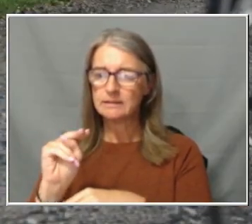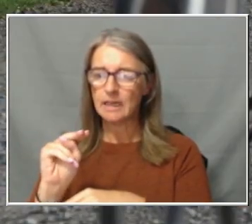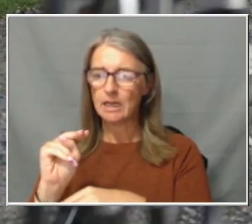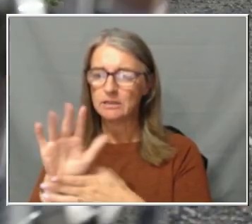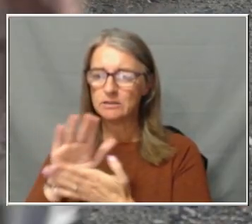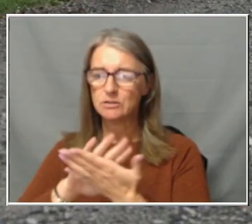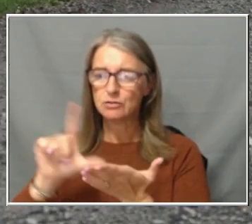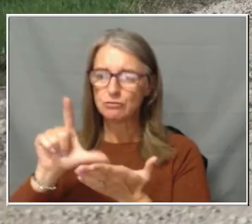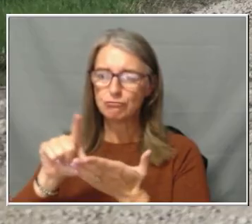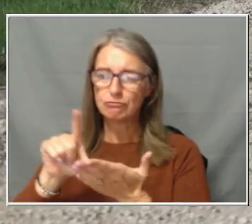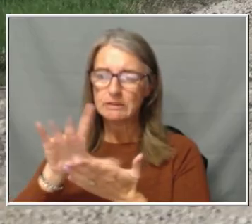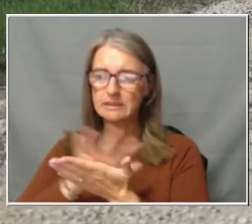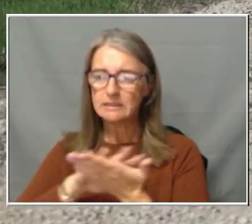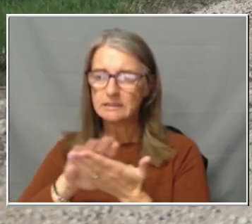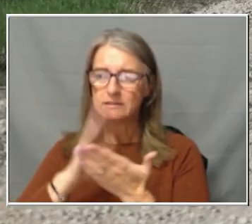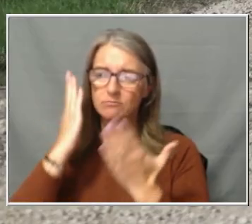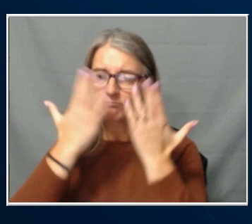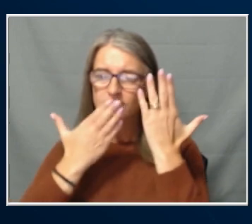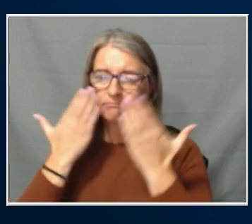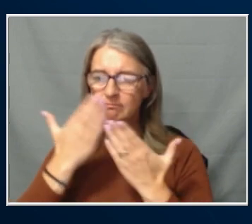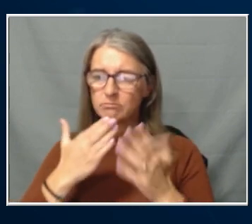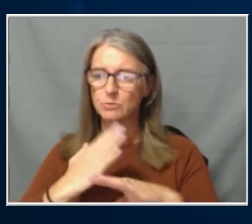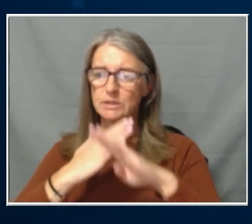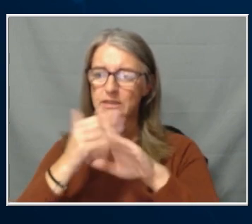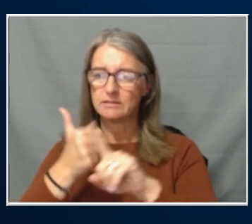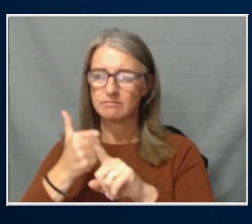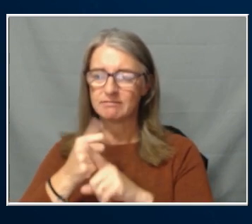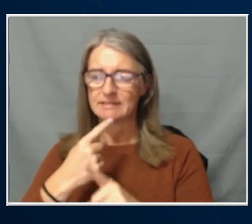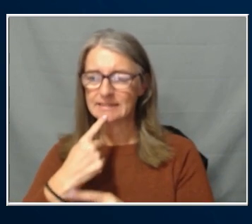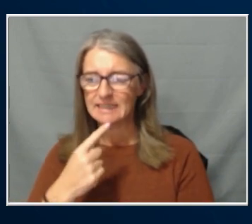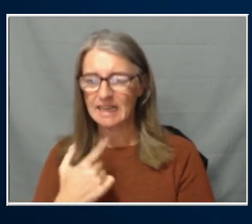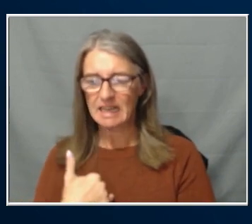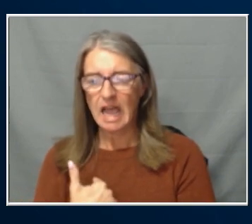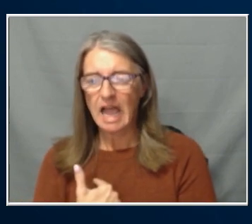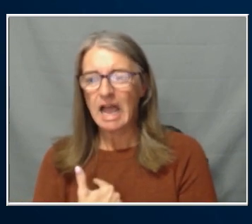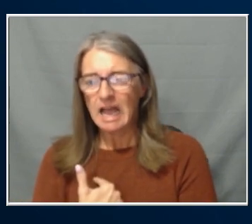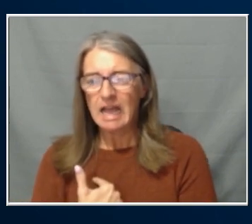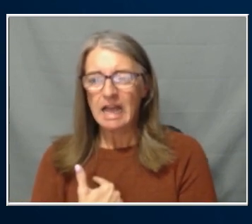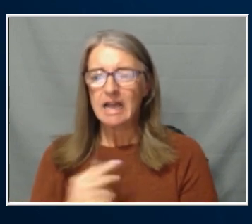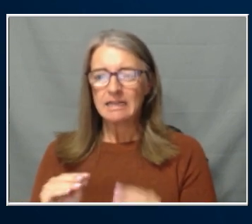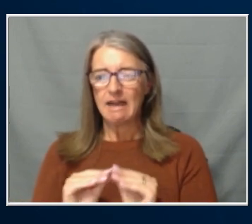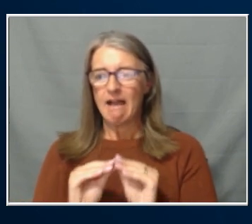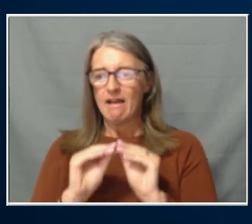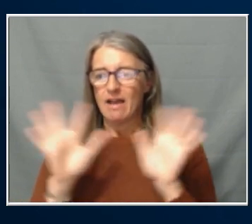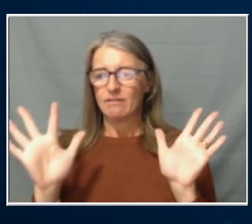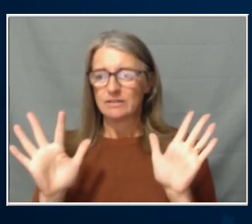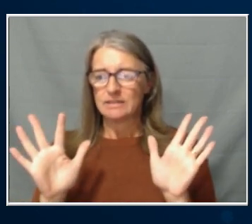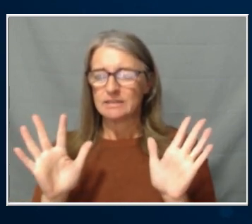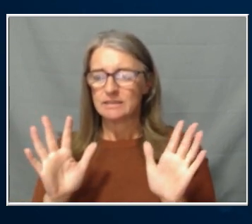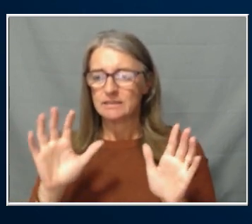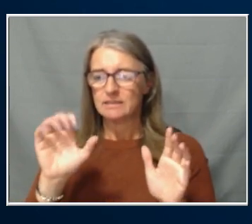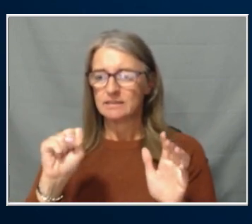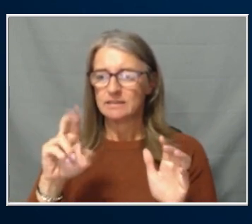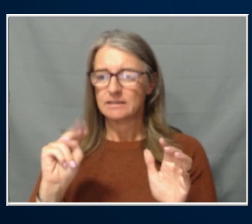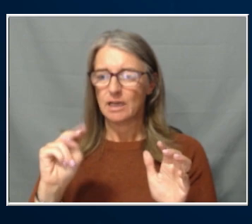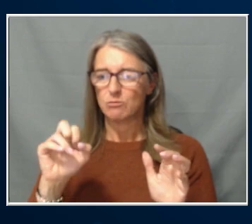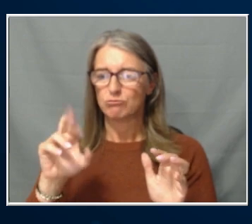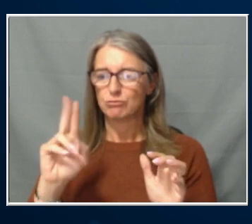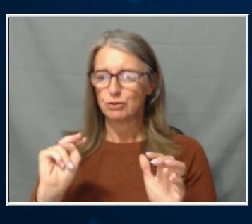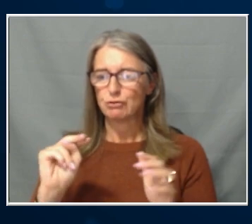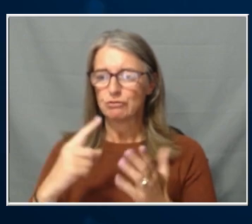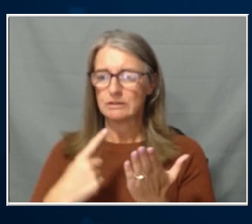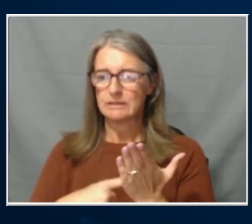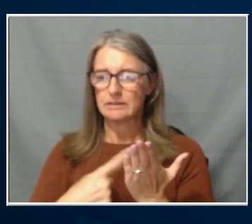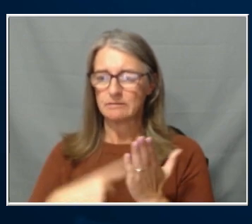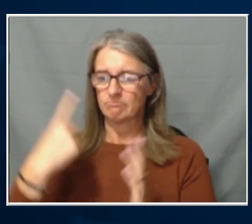yourself? I want to say I was, but obviously I would get sunburns at times, and then I'd